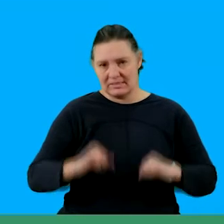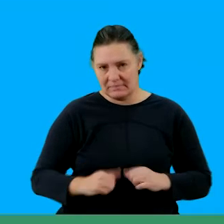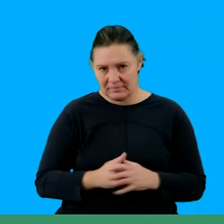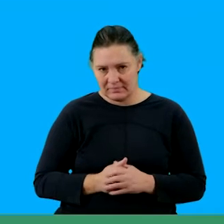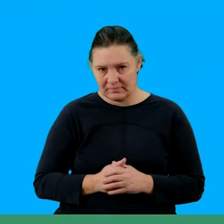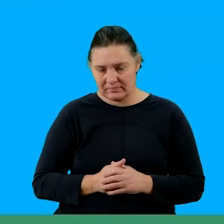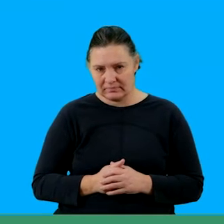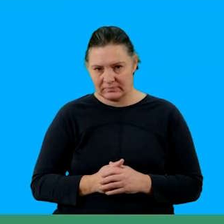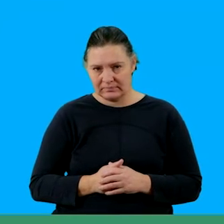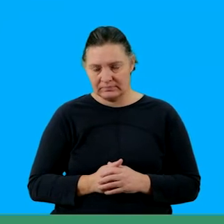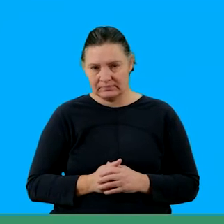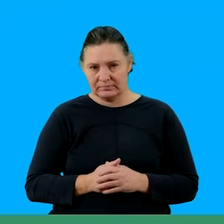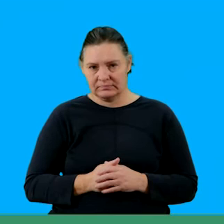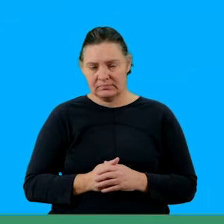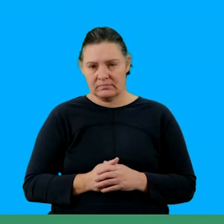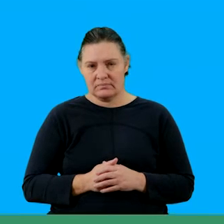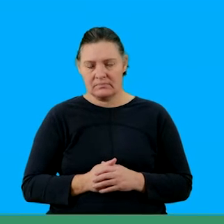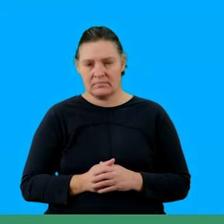system.